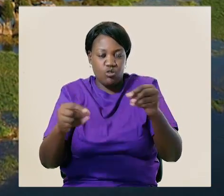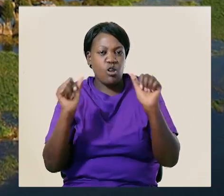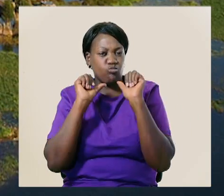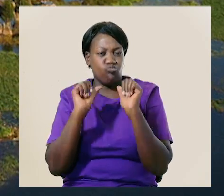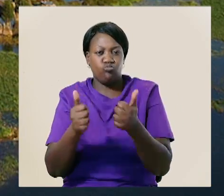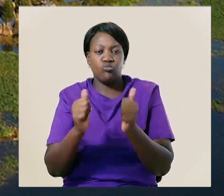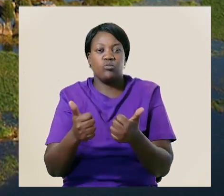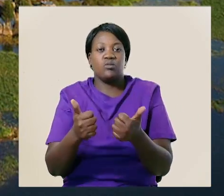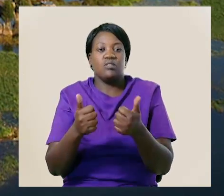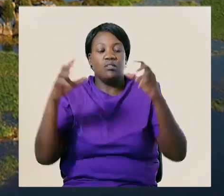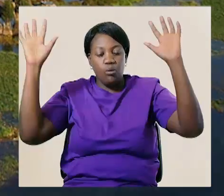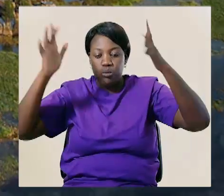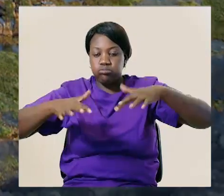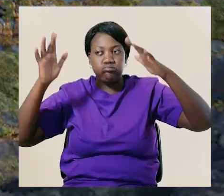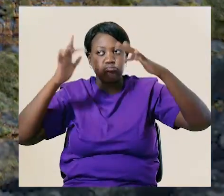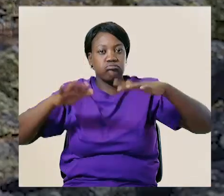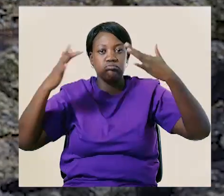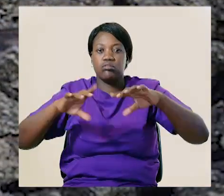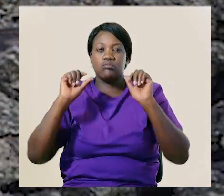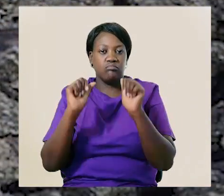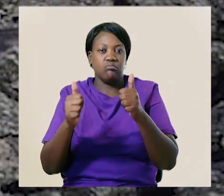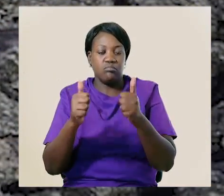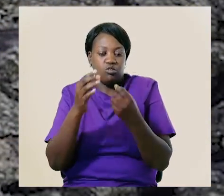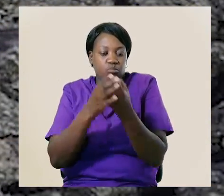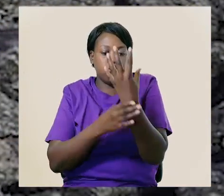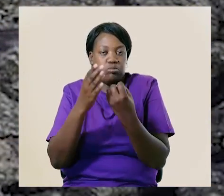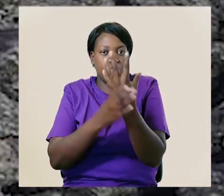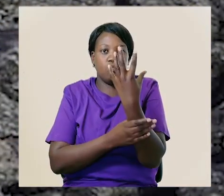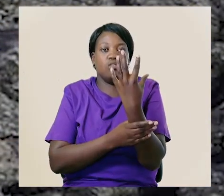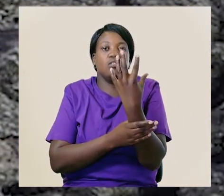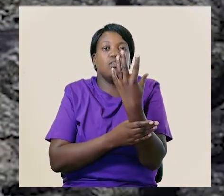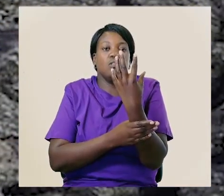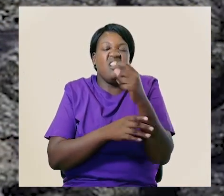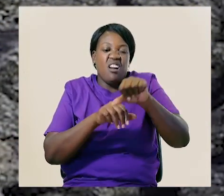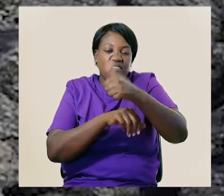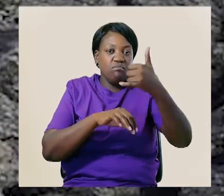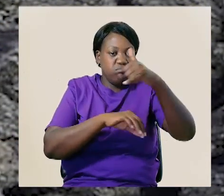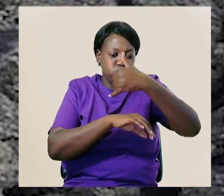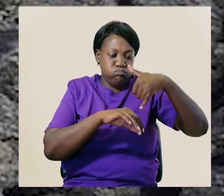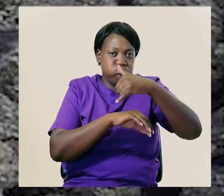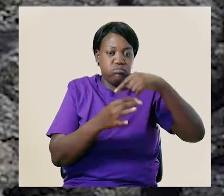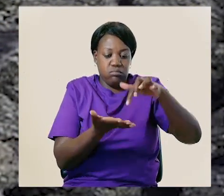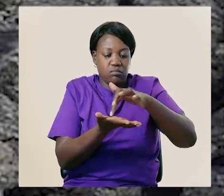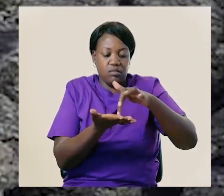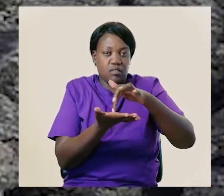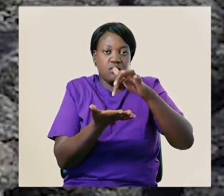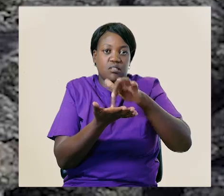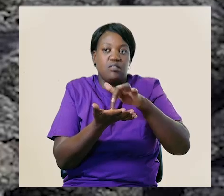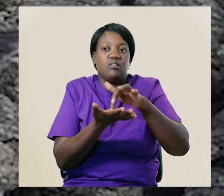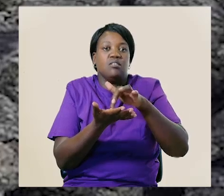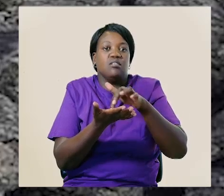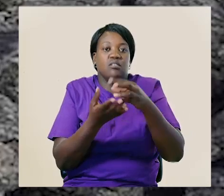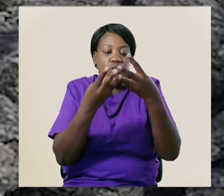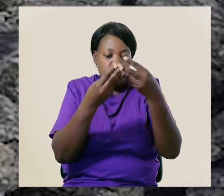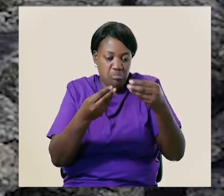fertile and there is enough rainfall for the crops to grow. Other areas in the interior of the country have